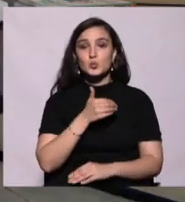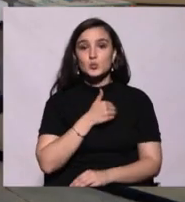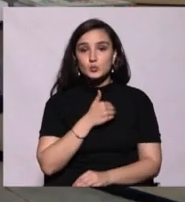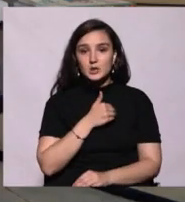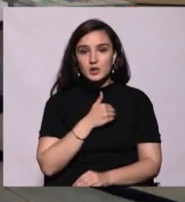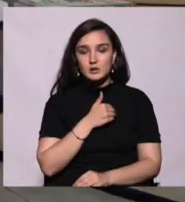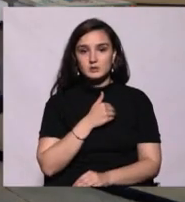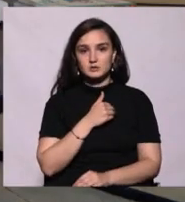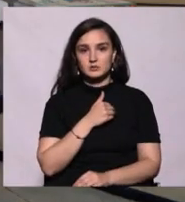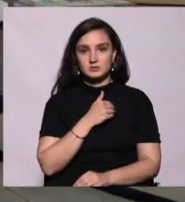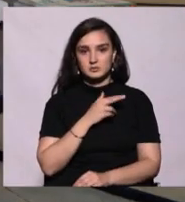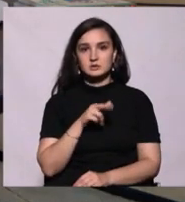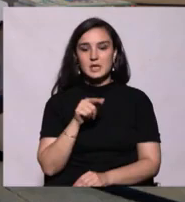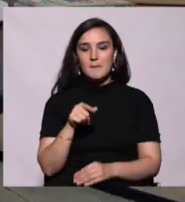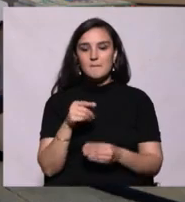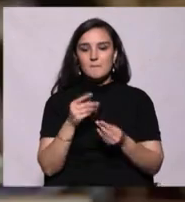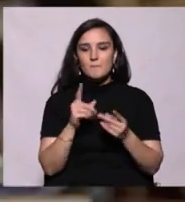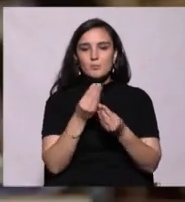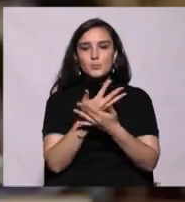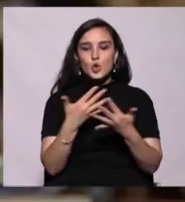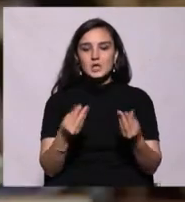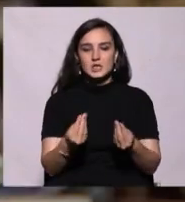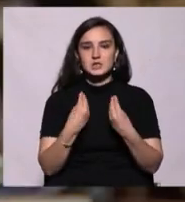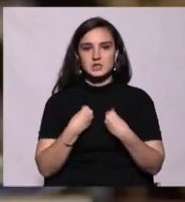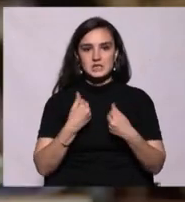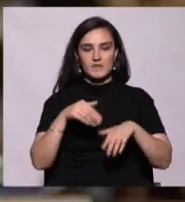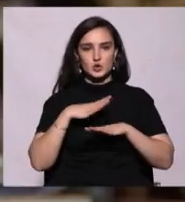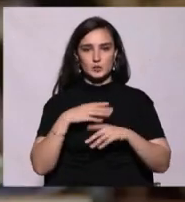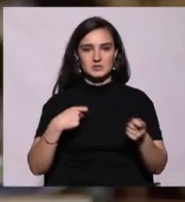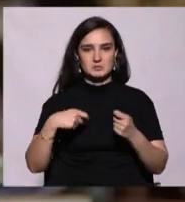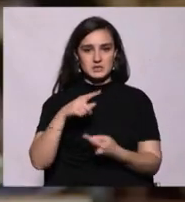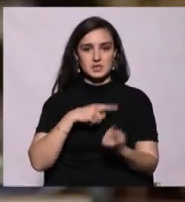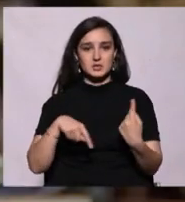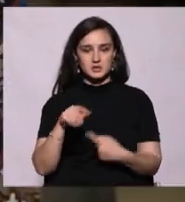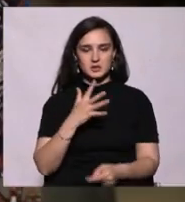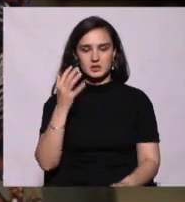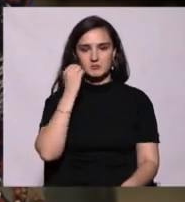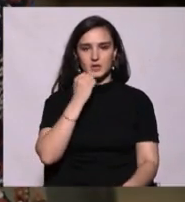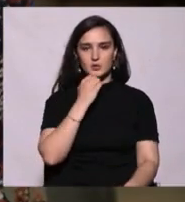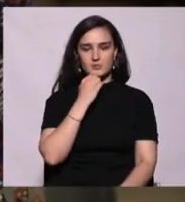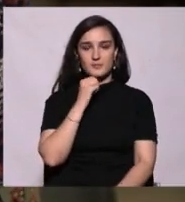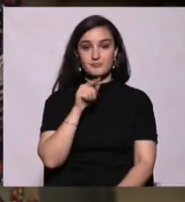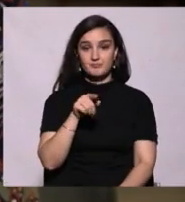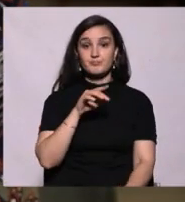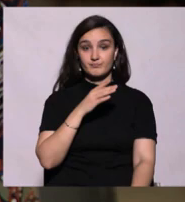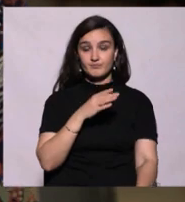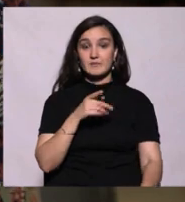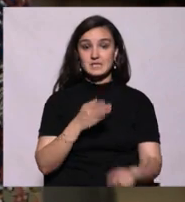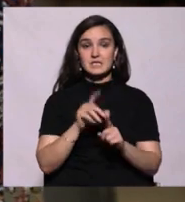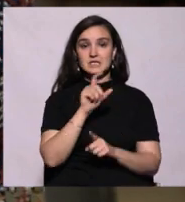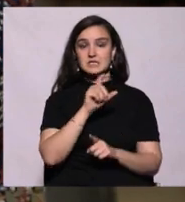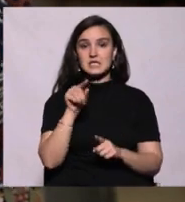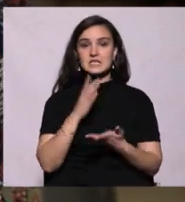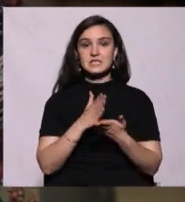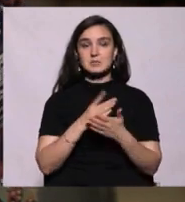or requires from a product or a business. Thank you very much. Customer needs is noun, and